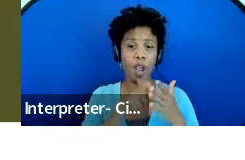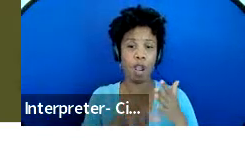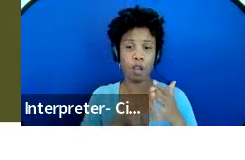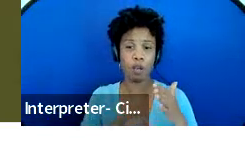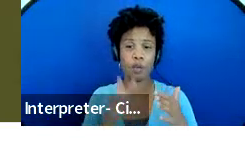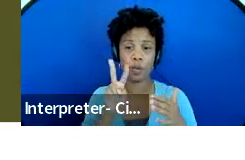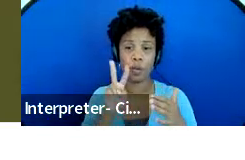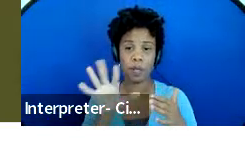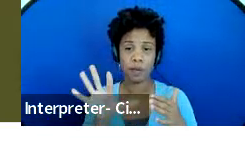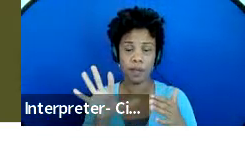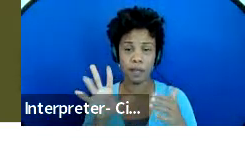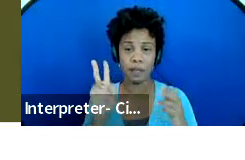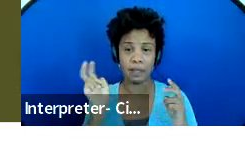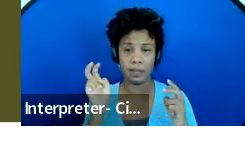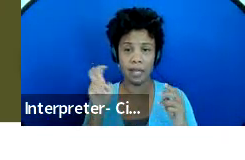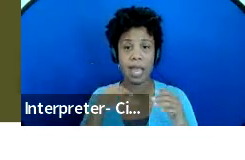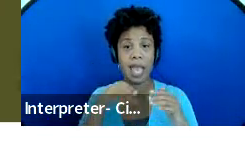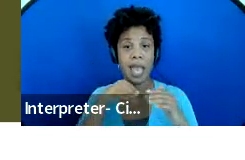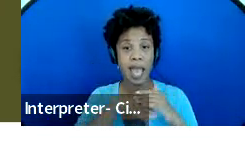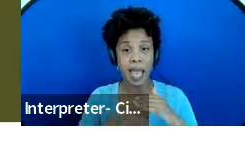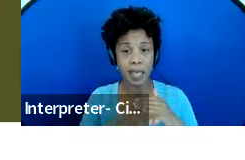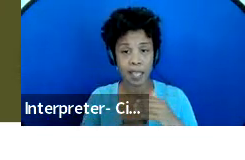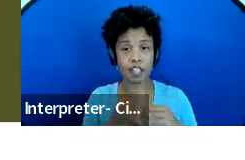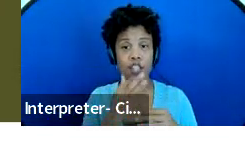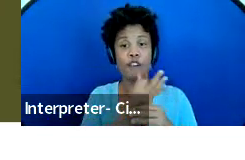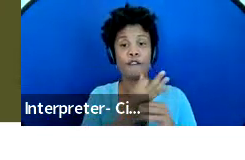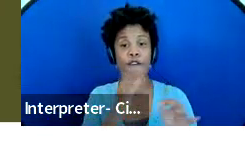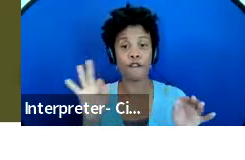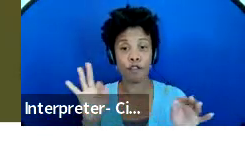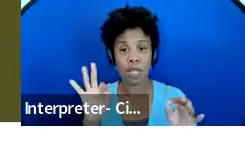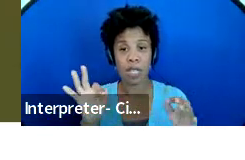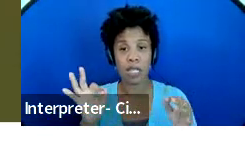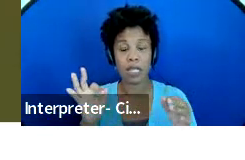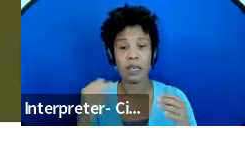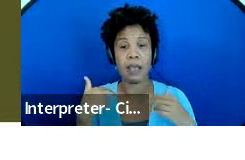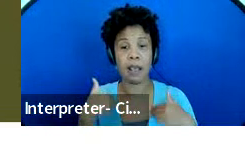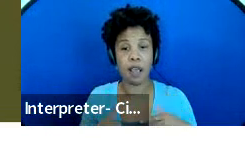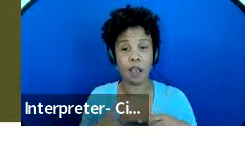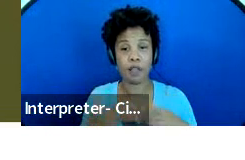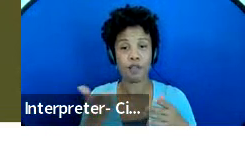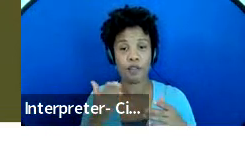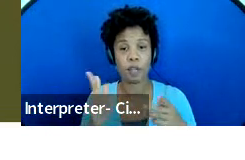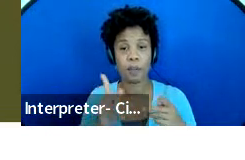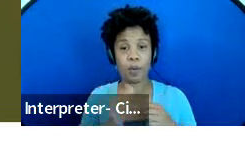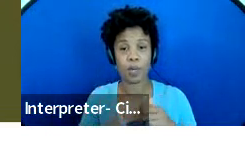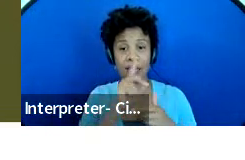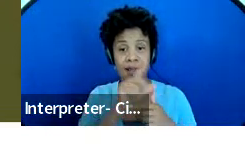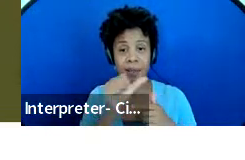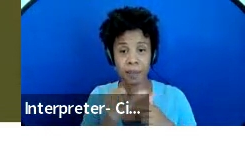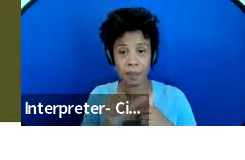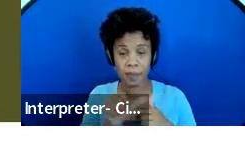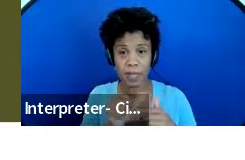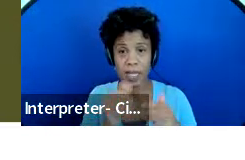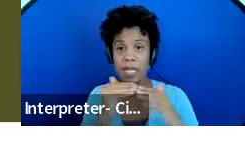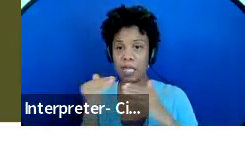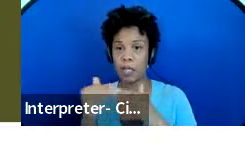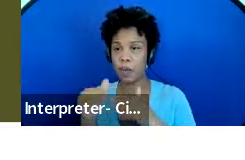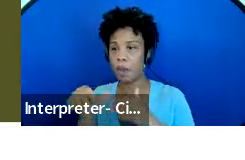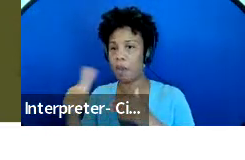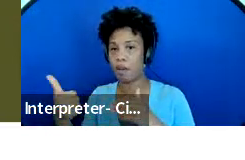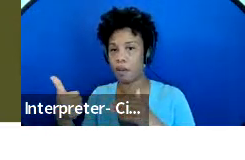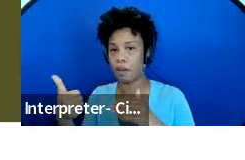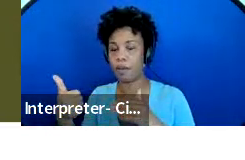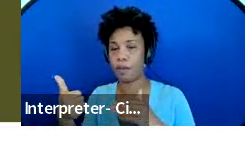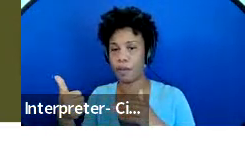for access to free health services for persons with disabilities on an equal basis with others. So we have all these frameworks supporting